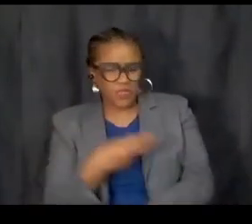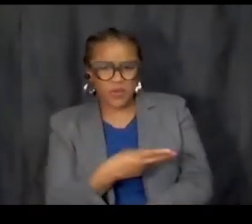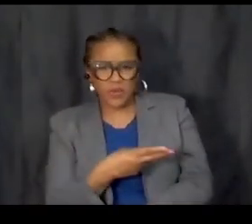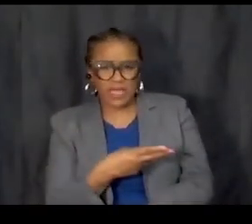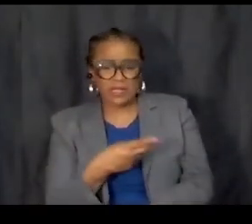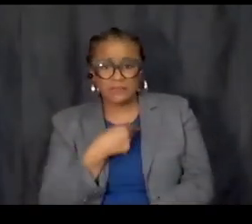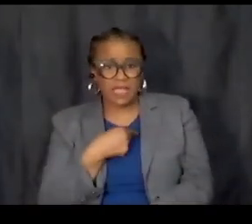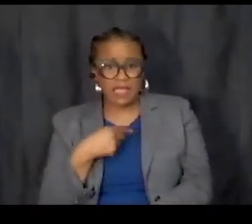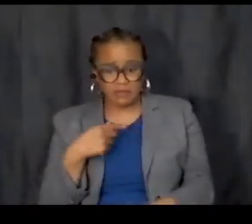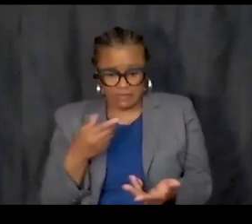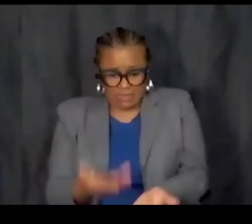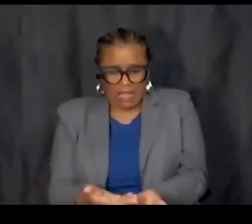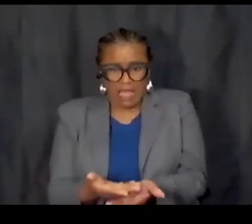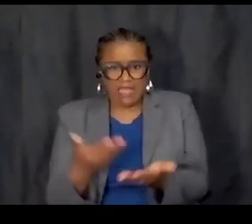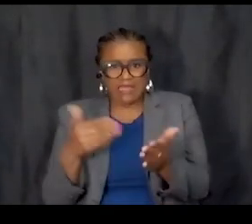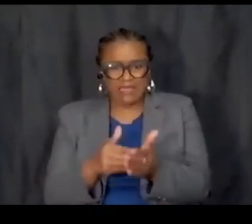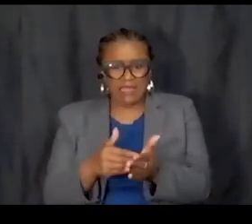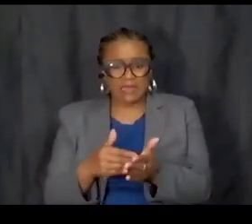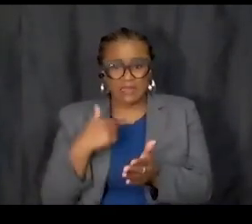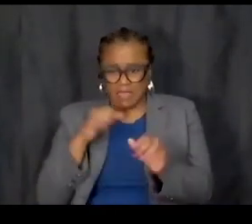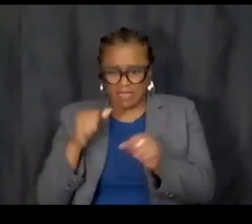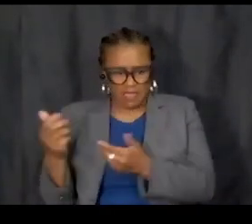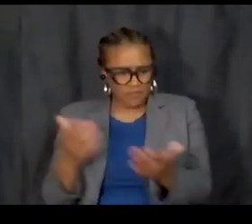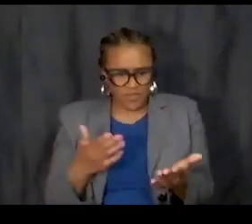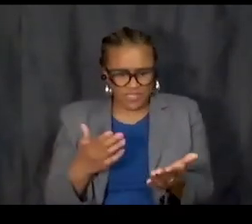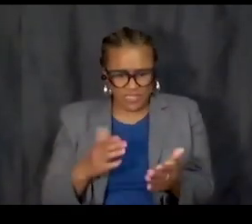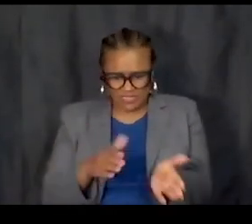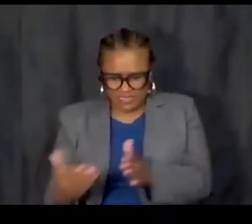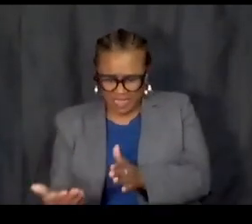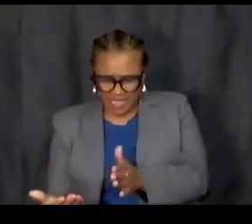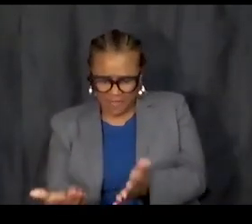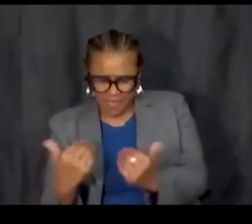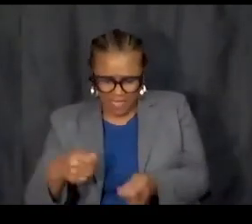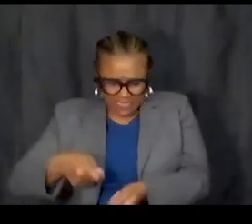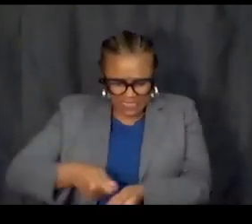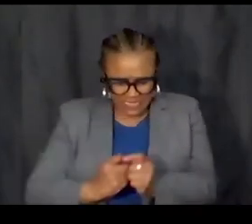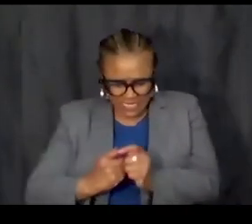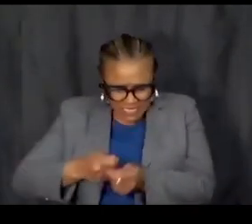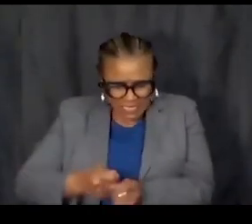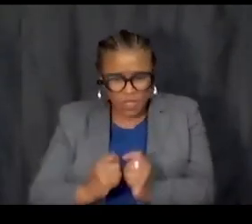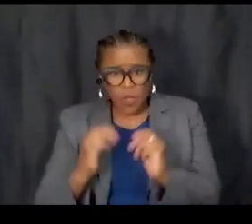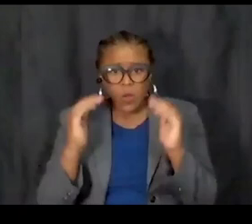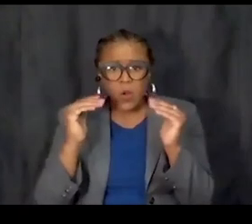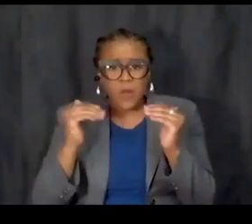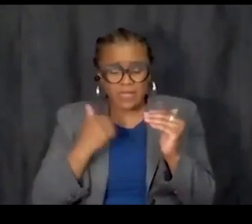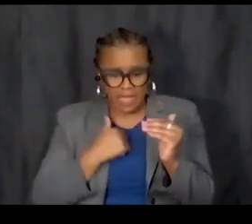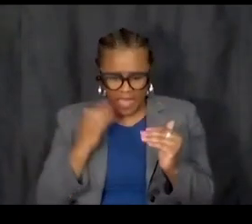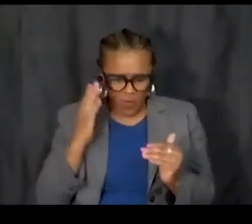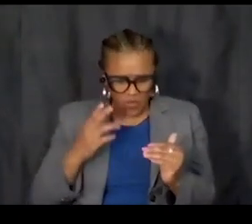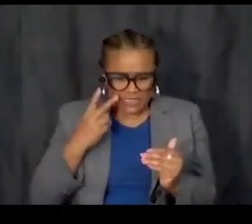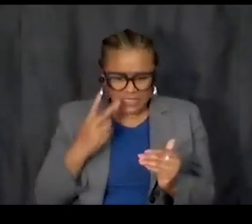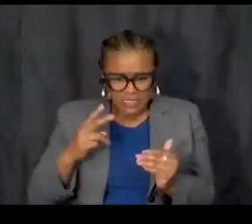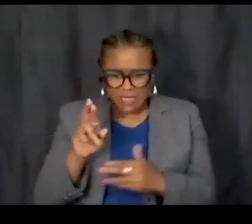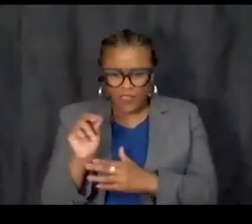lie again, fain I can bring a dying thing back. Keep digging and hoping I'll plumb the sophic root